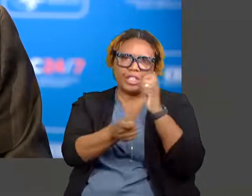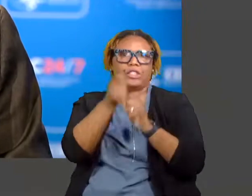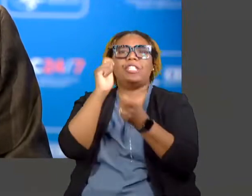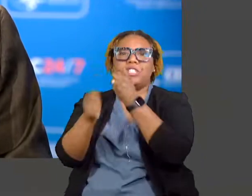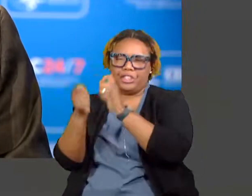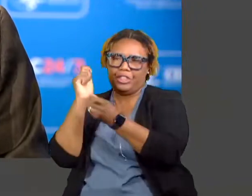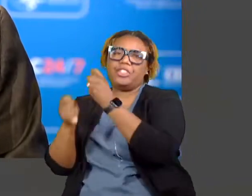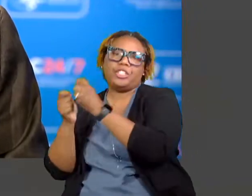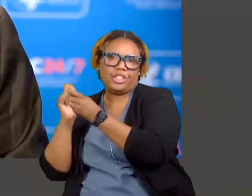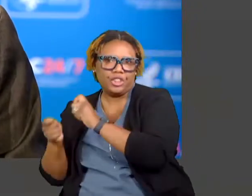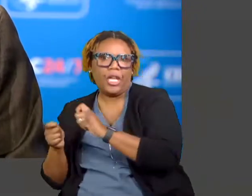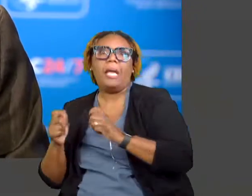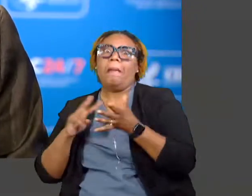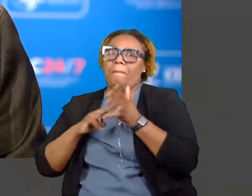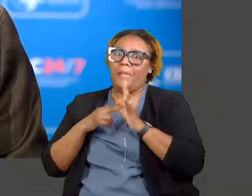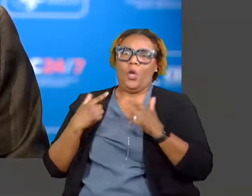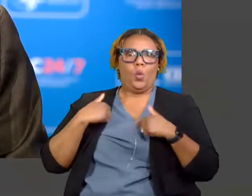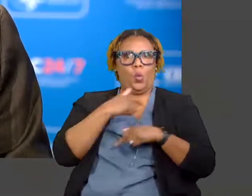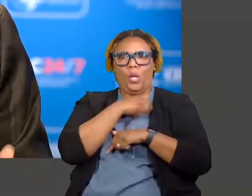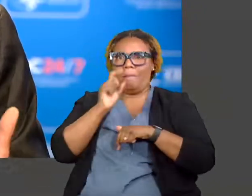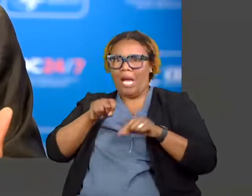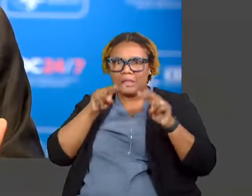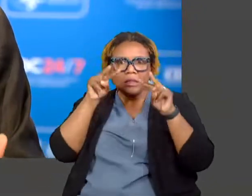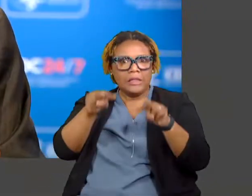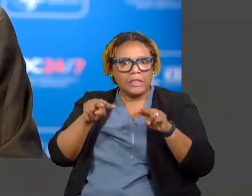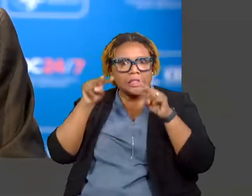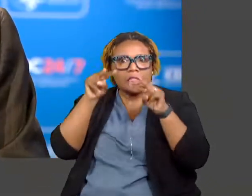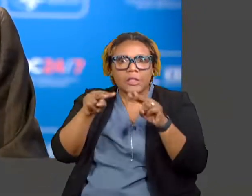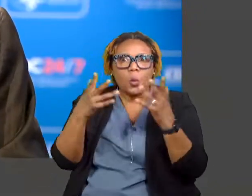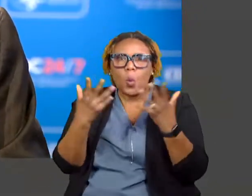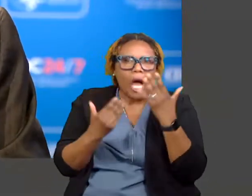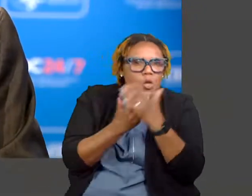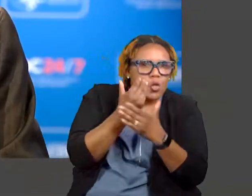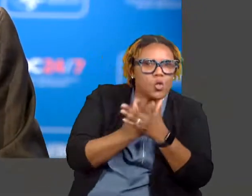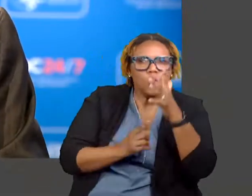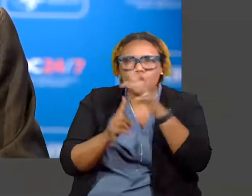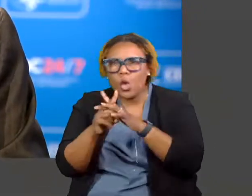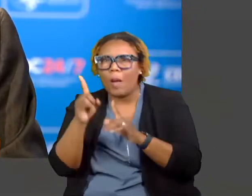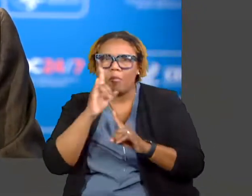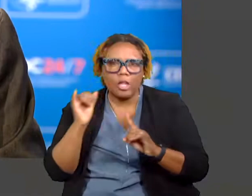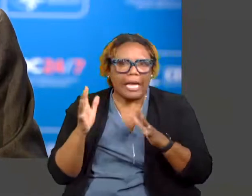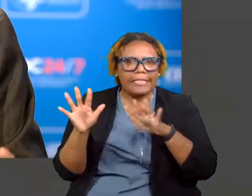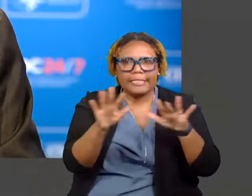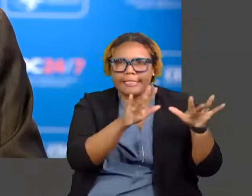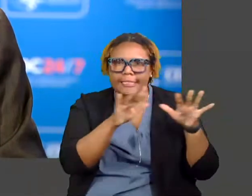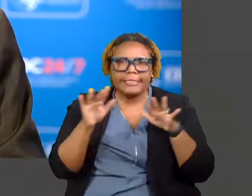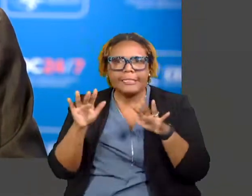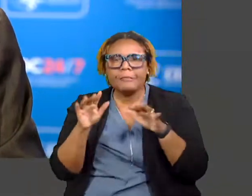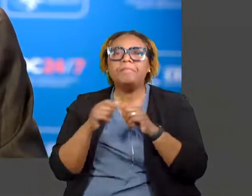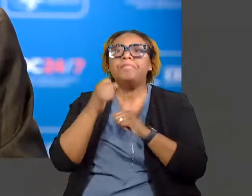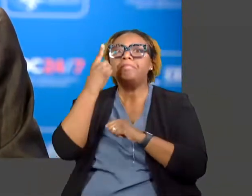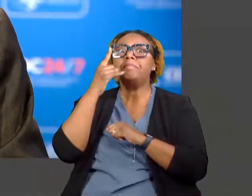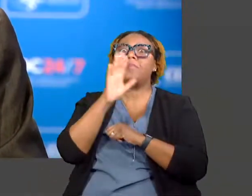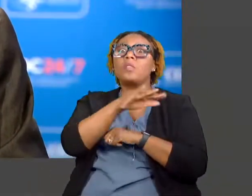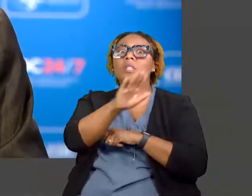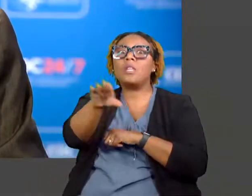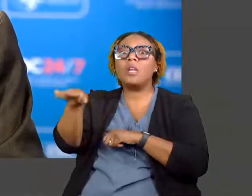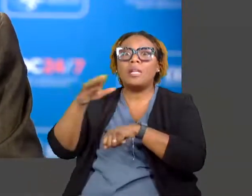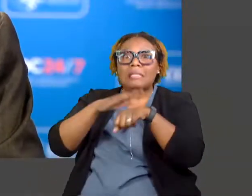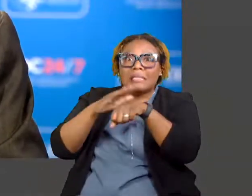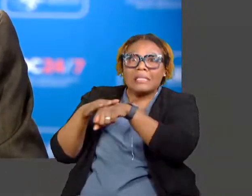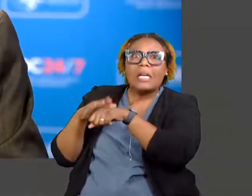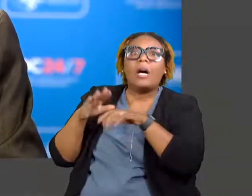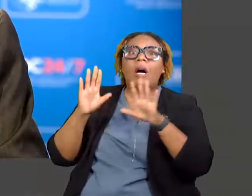for any signs and symptoms that may be new. What folks out there should remember is, one, the overall risk to the